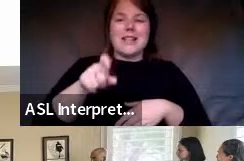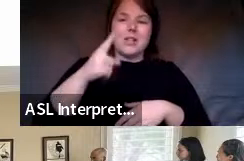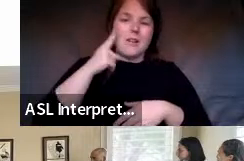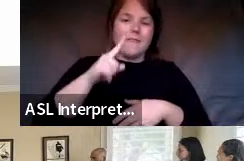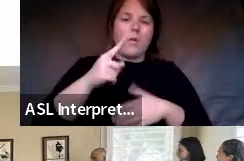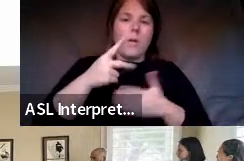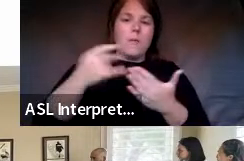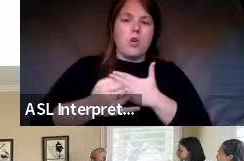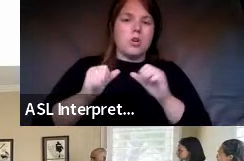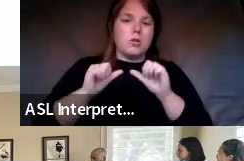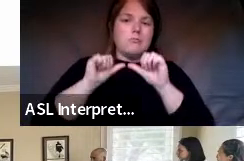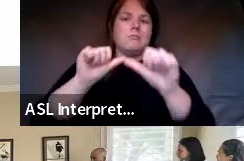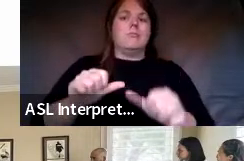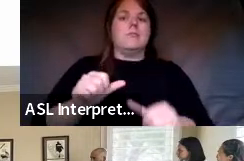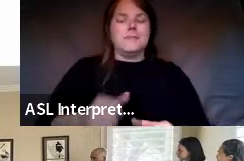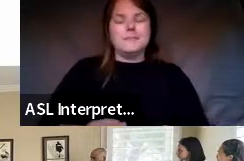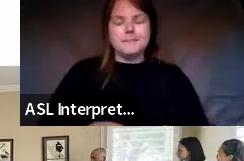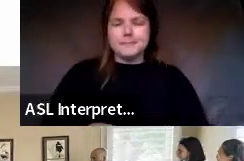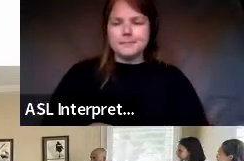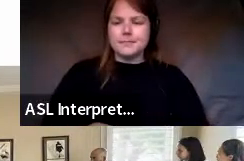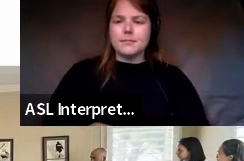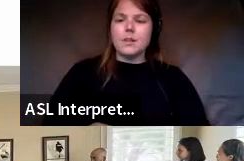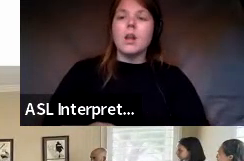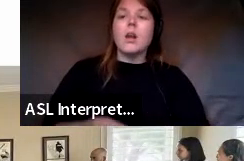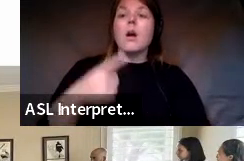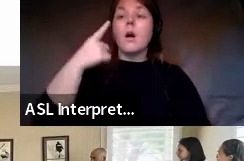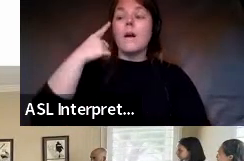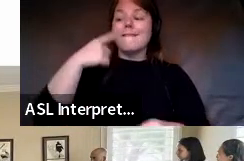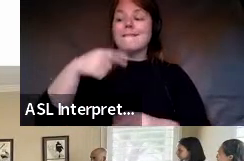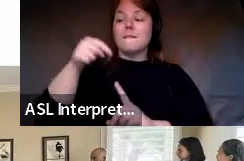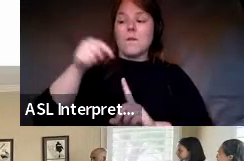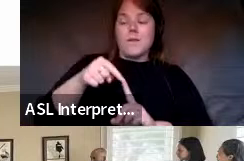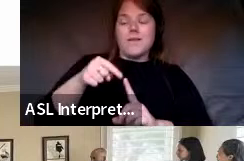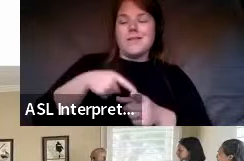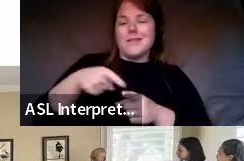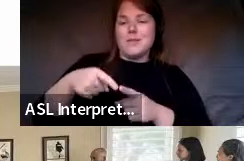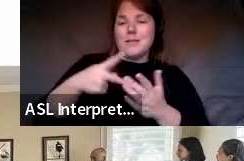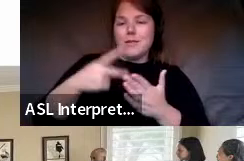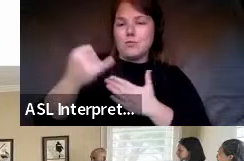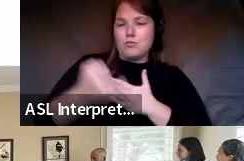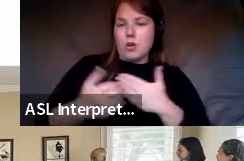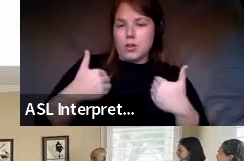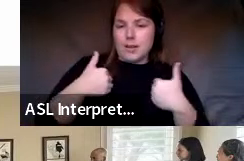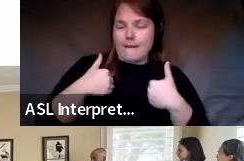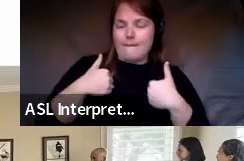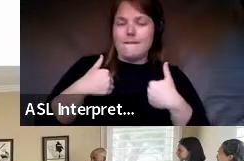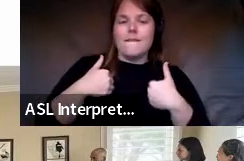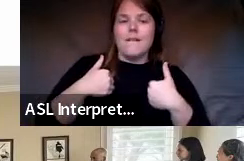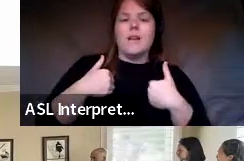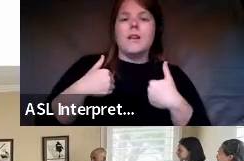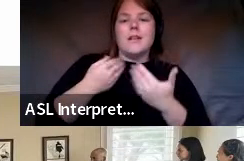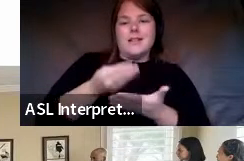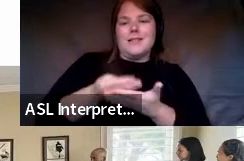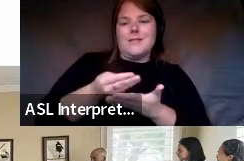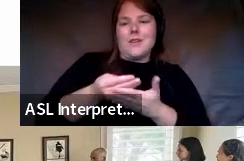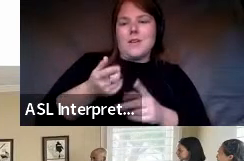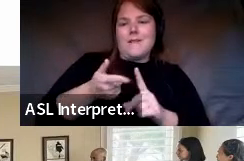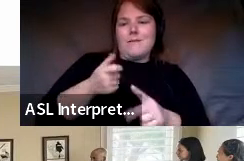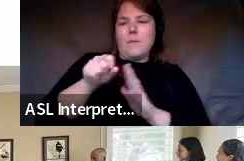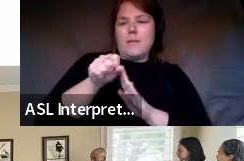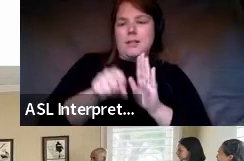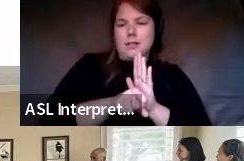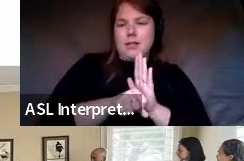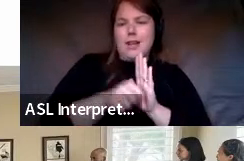forward? So for this specific project that we have, it is funded by the state